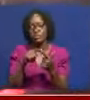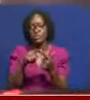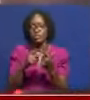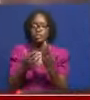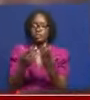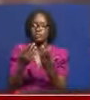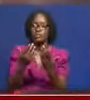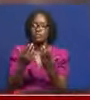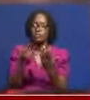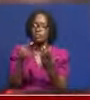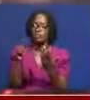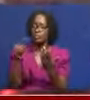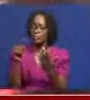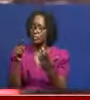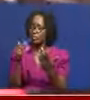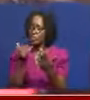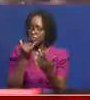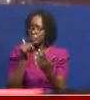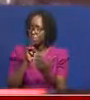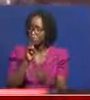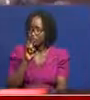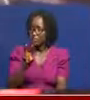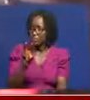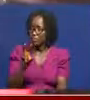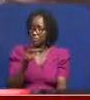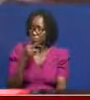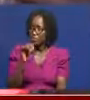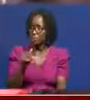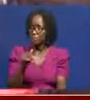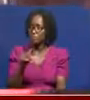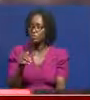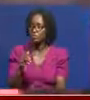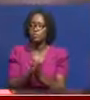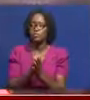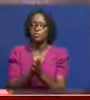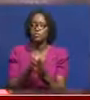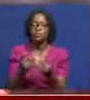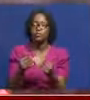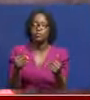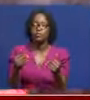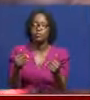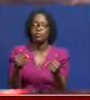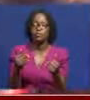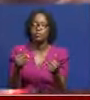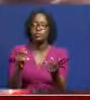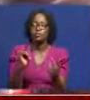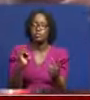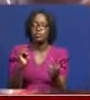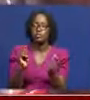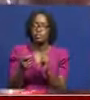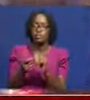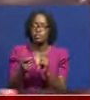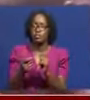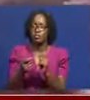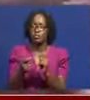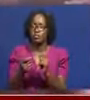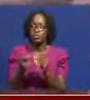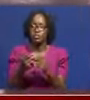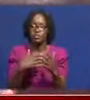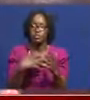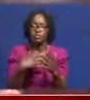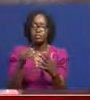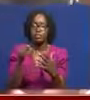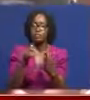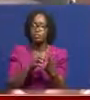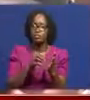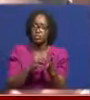probably correcting the mistakes we saw in the regionals, so that we may tighten the loose ends before we go to Machakos for this